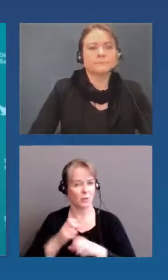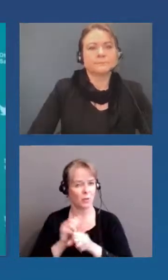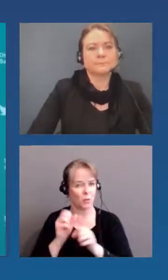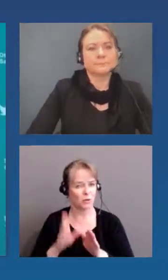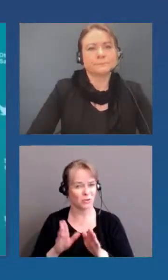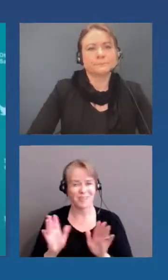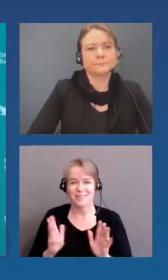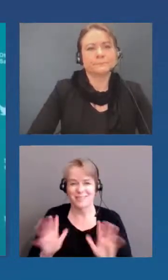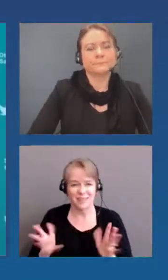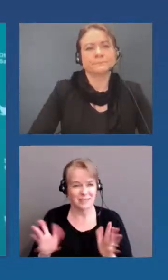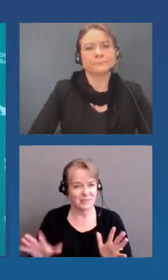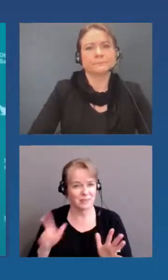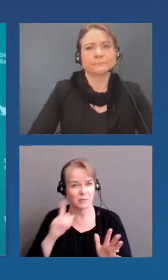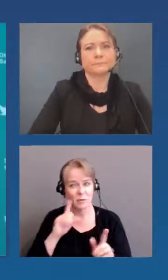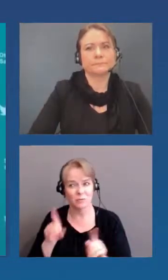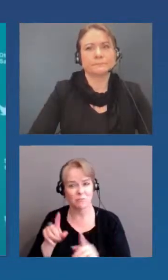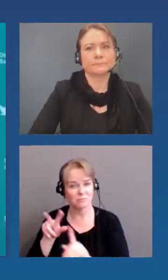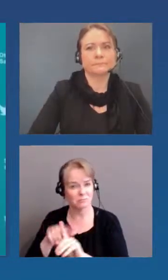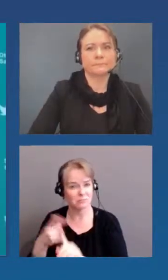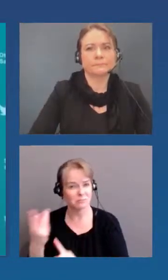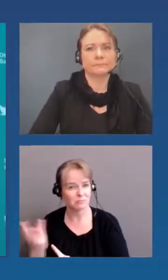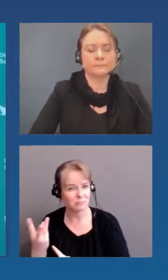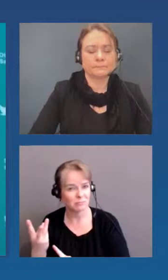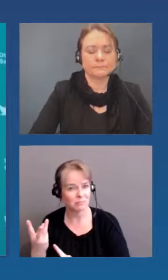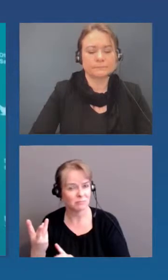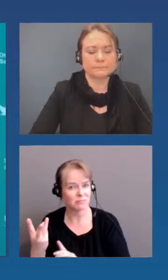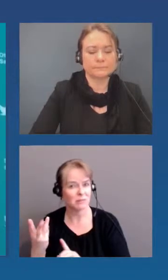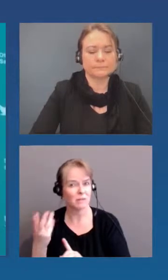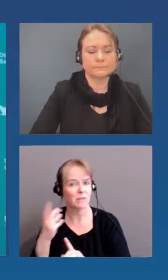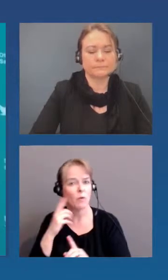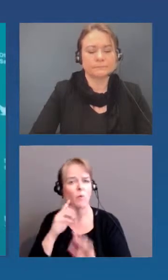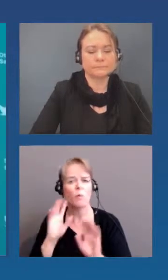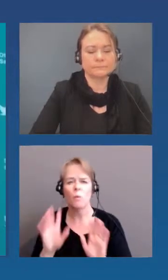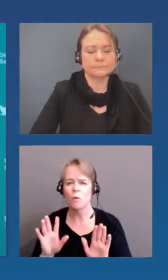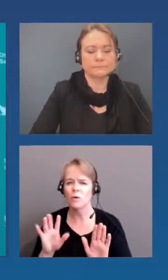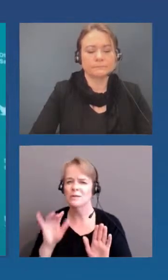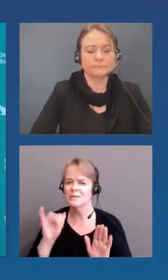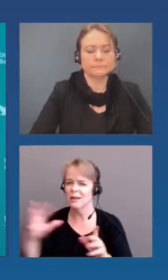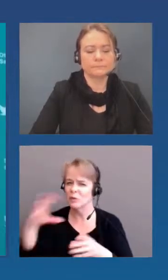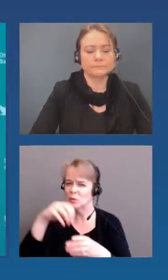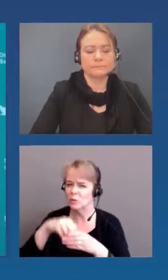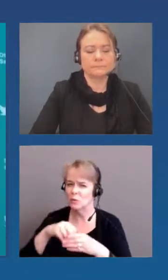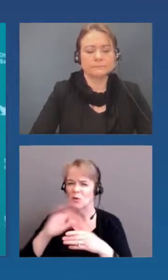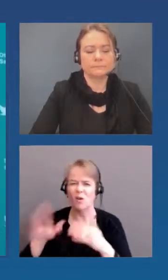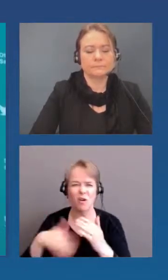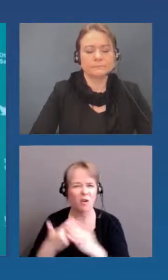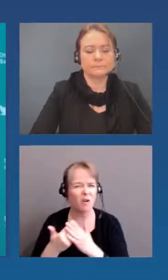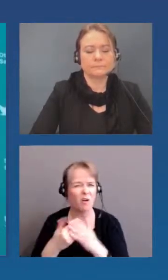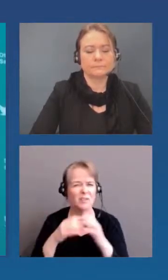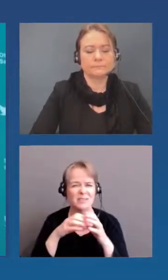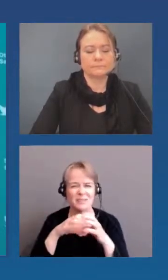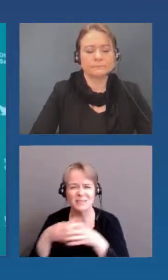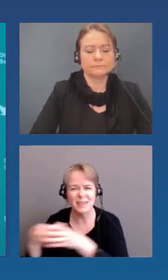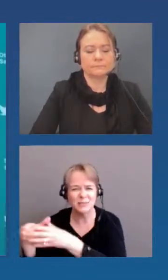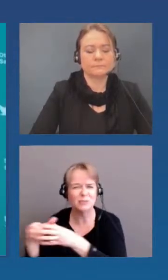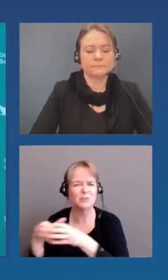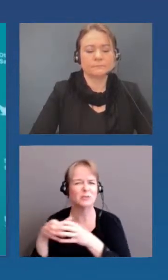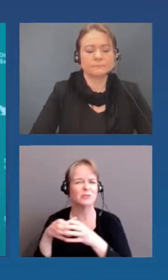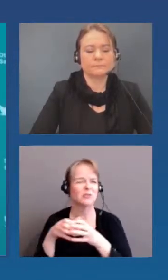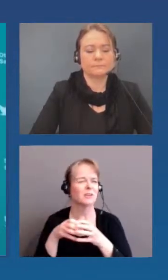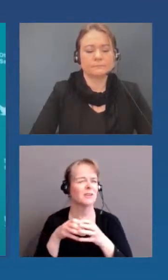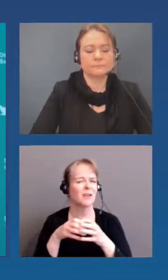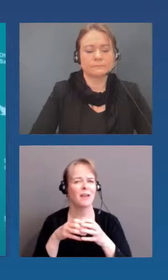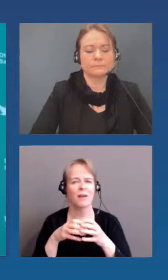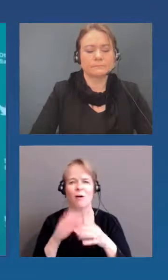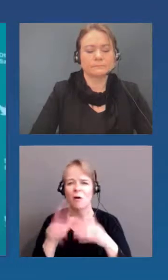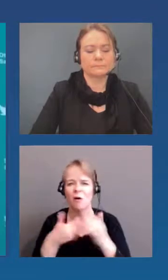that category locally, does that include all of the sectors and settings that are listed under that category in the provincial